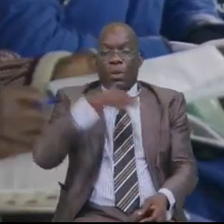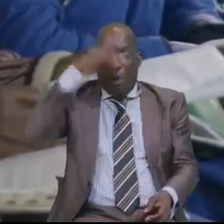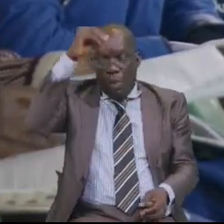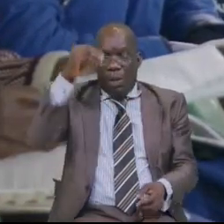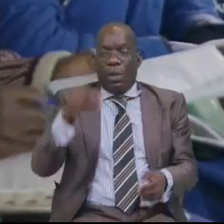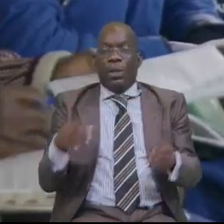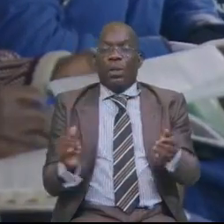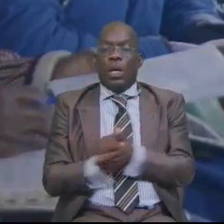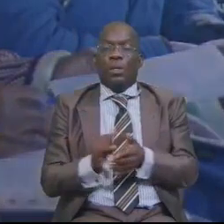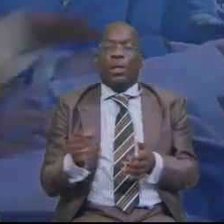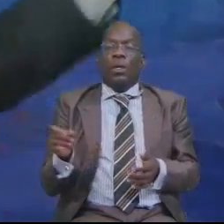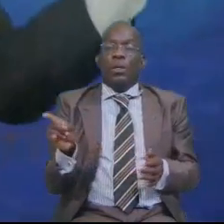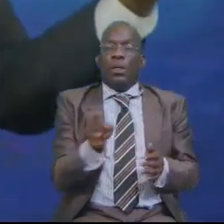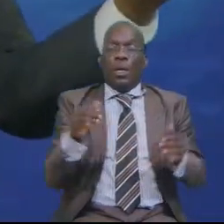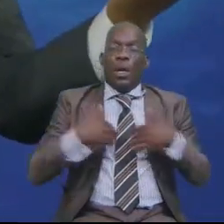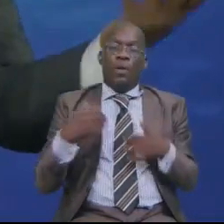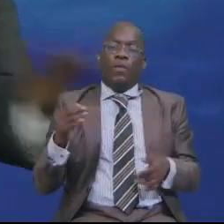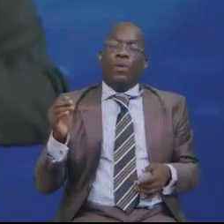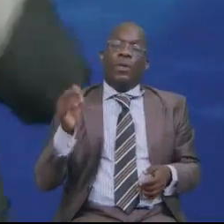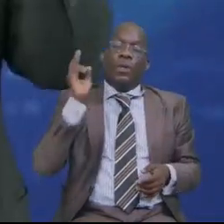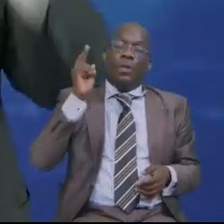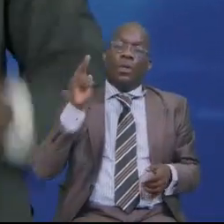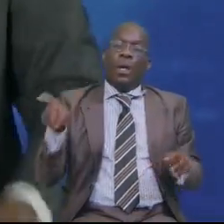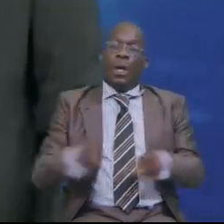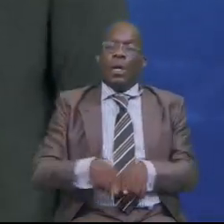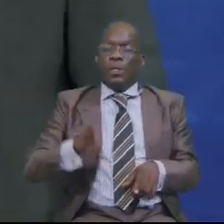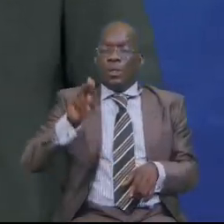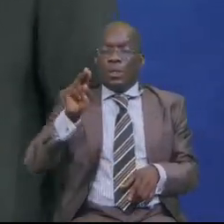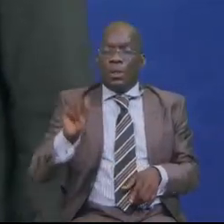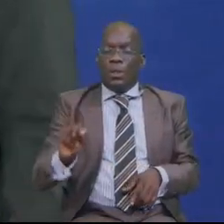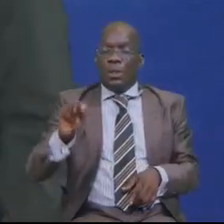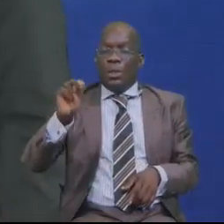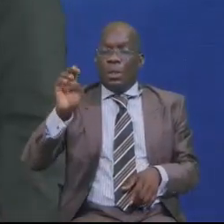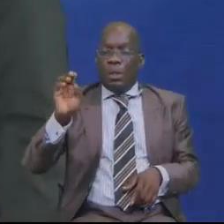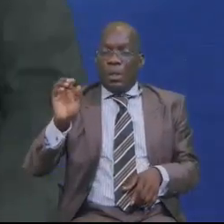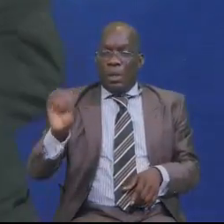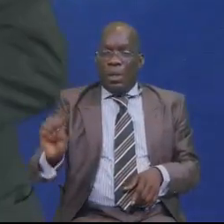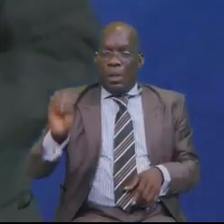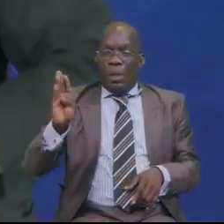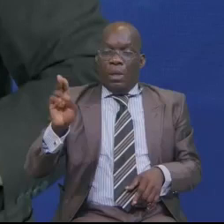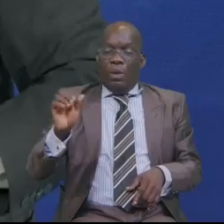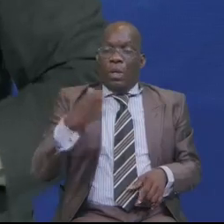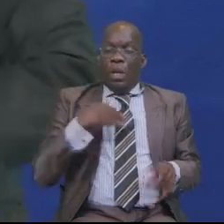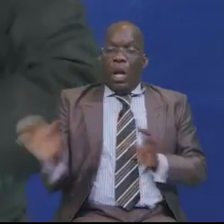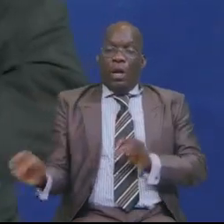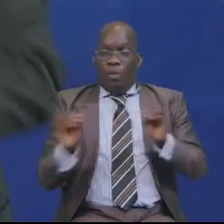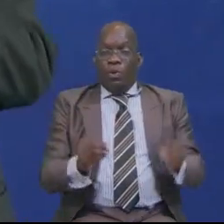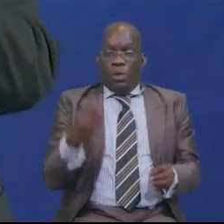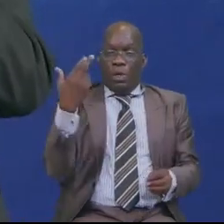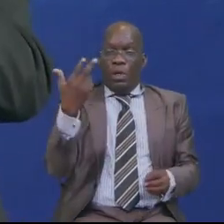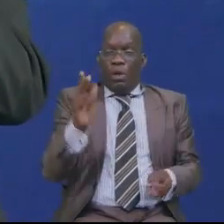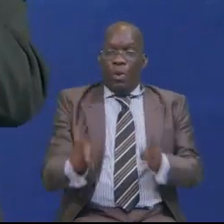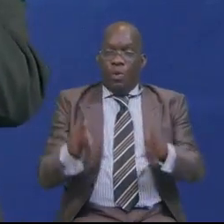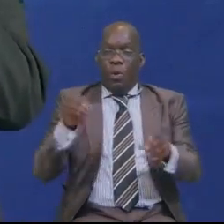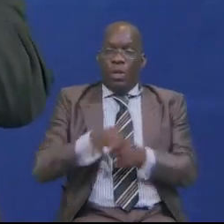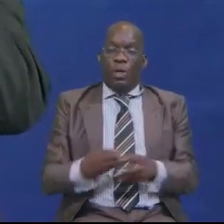that they can, like Nebuchadnezzar, throw Shadrach, Meshach, and Abednego into fire, and they say,